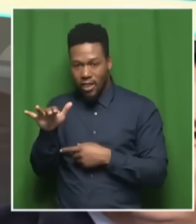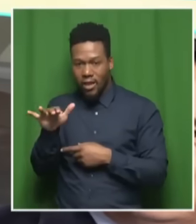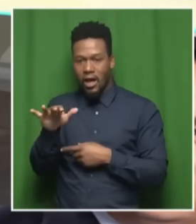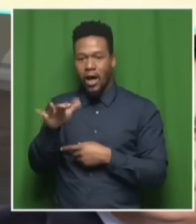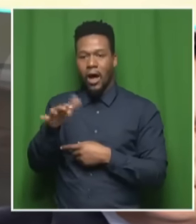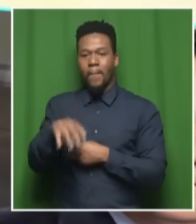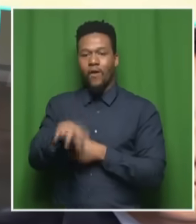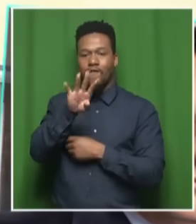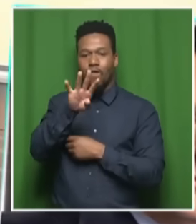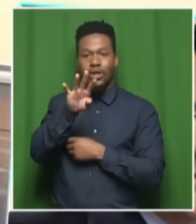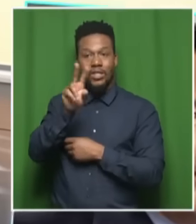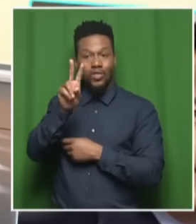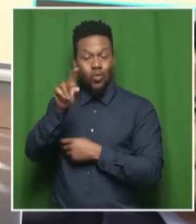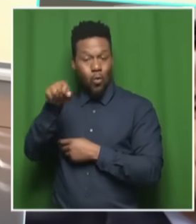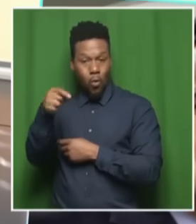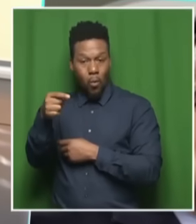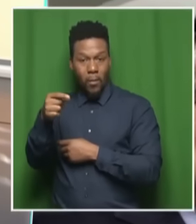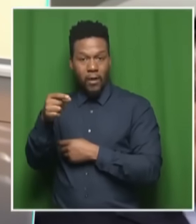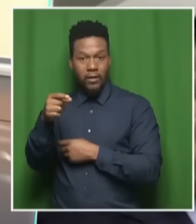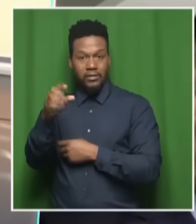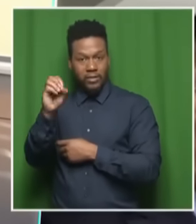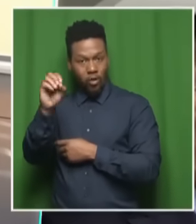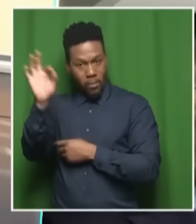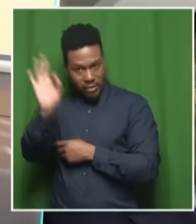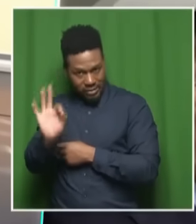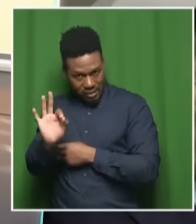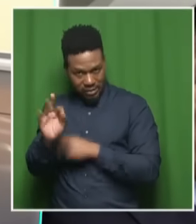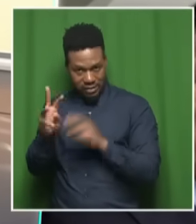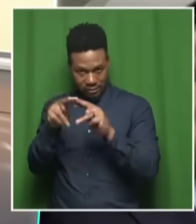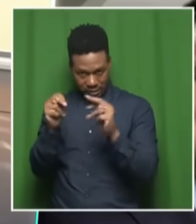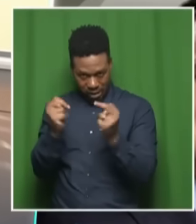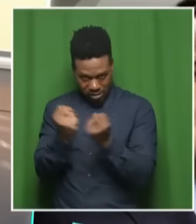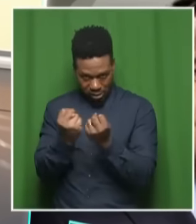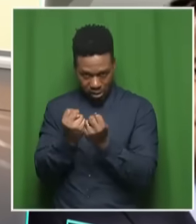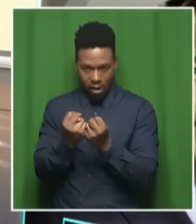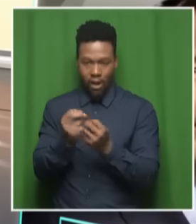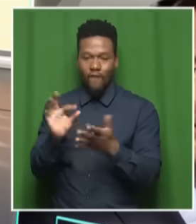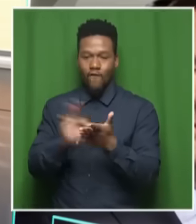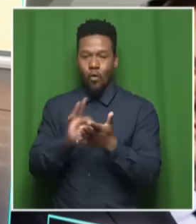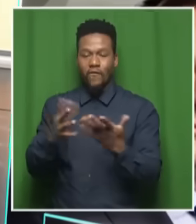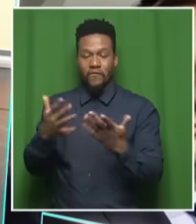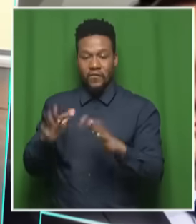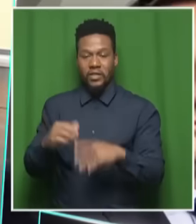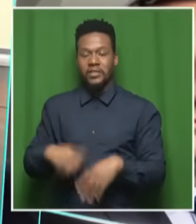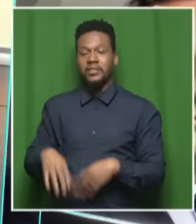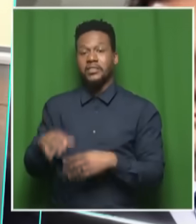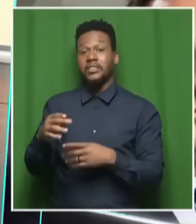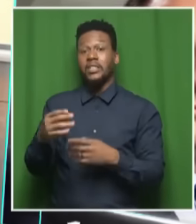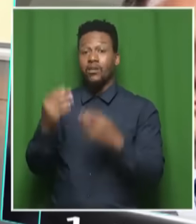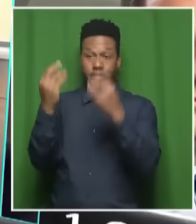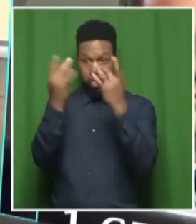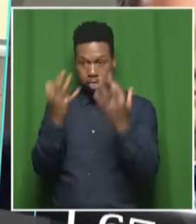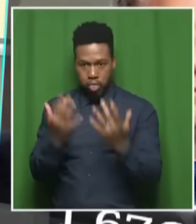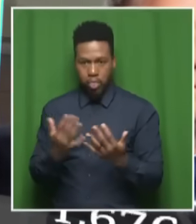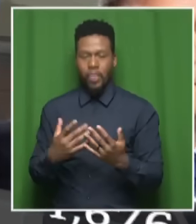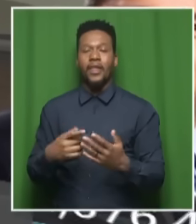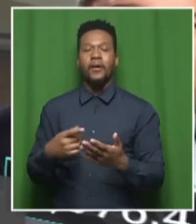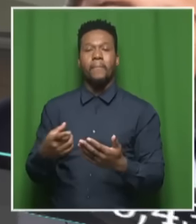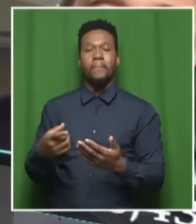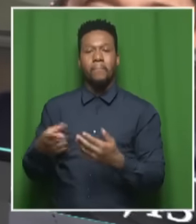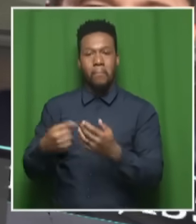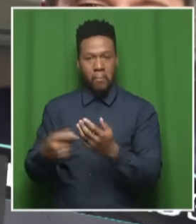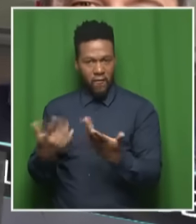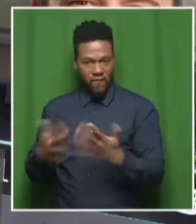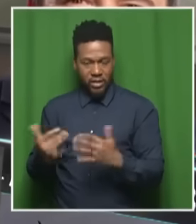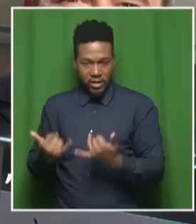that national vote. That obviously is a projection. That is the results that have been trickling in real time at